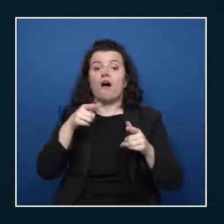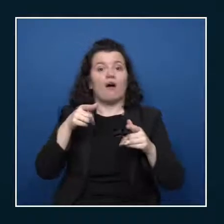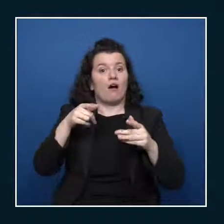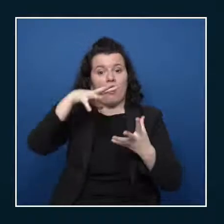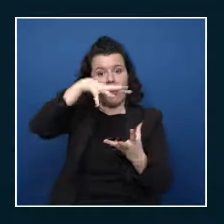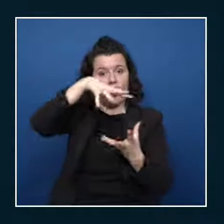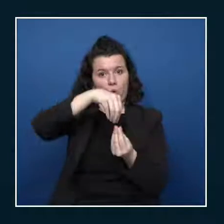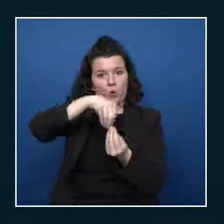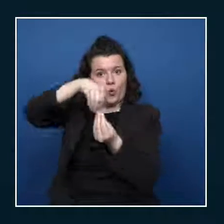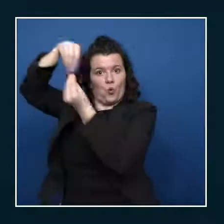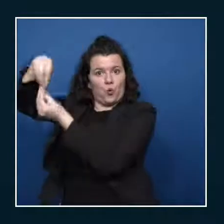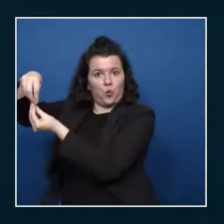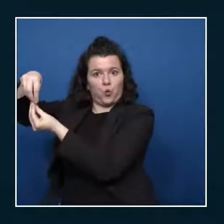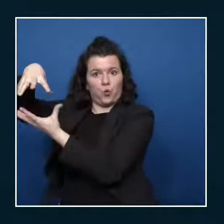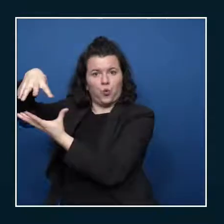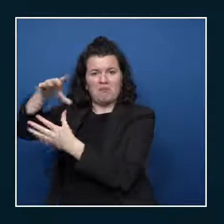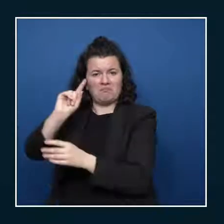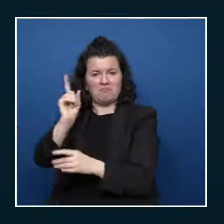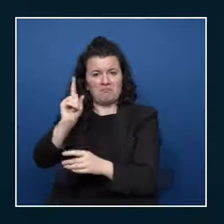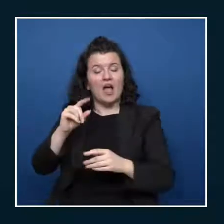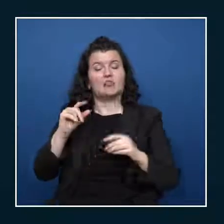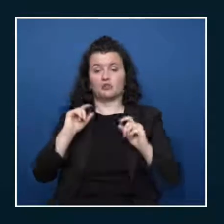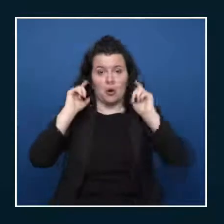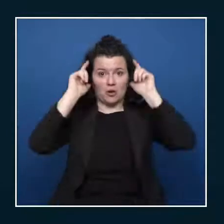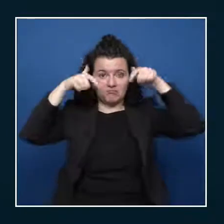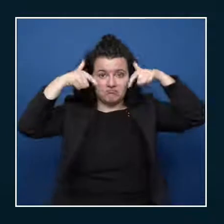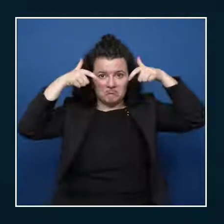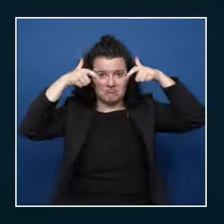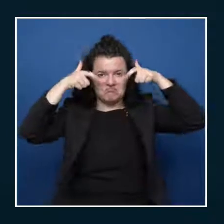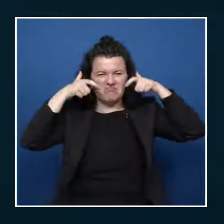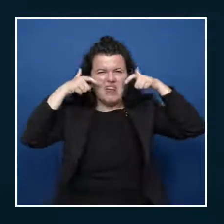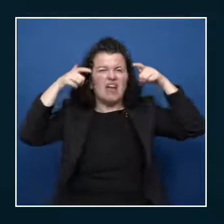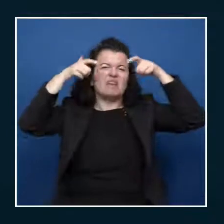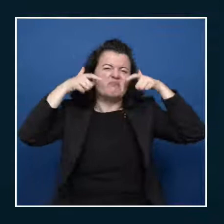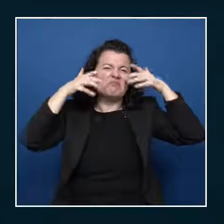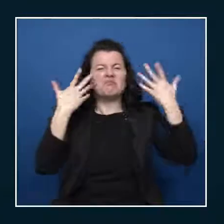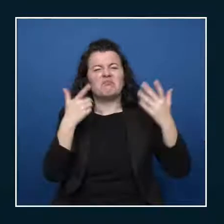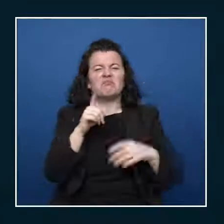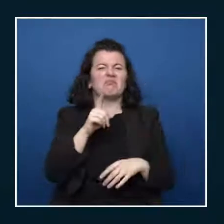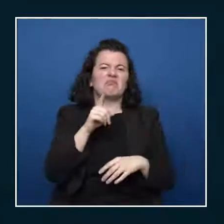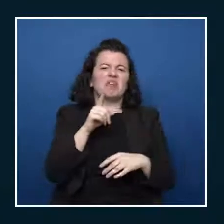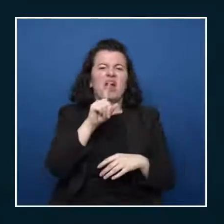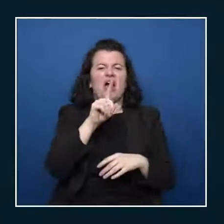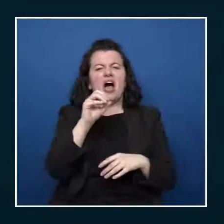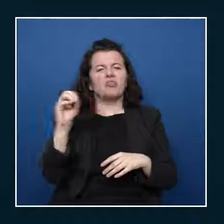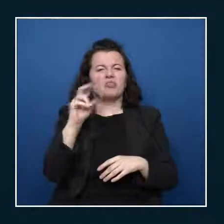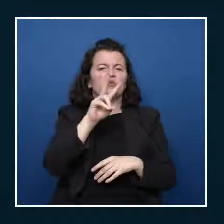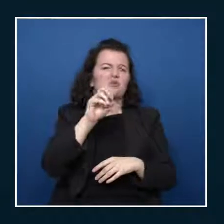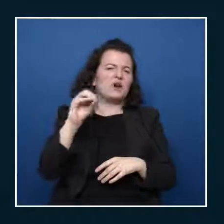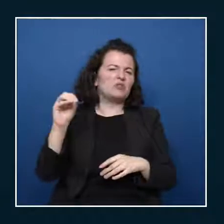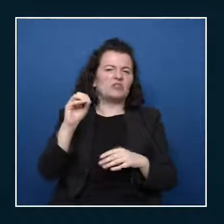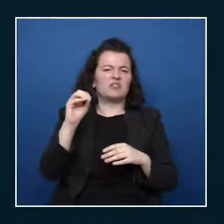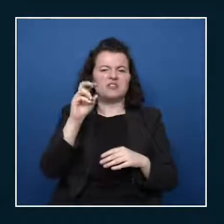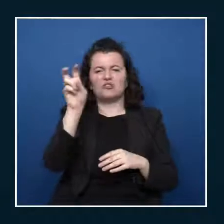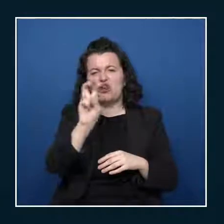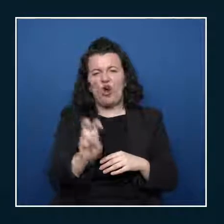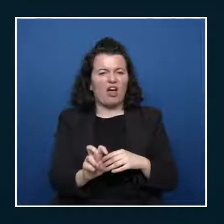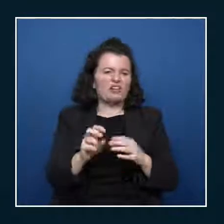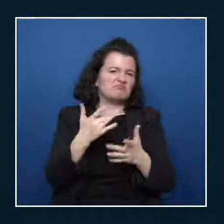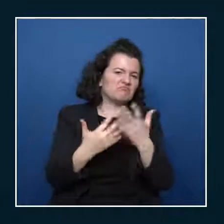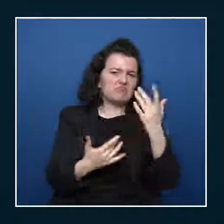expensive. You can use another mixed reality headset that's a couple $100. You can even use it from a PC. So they're very much sort